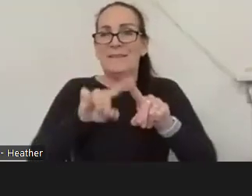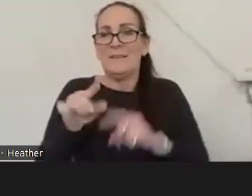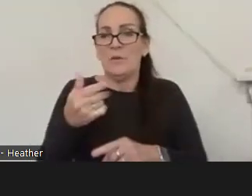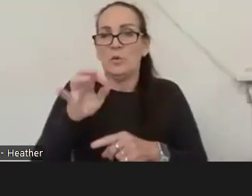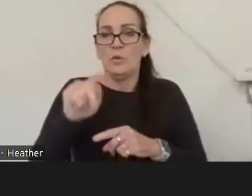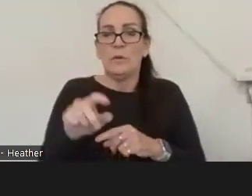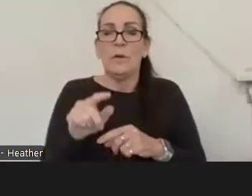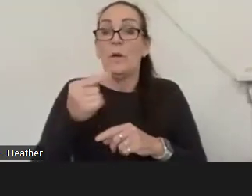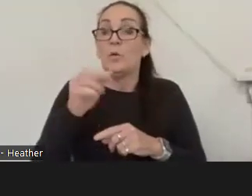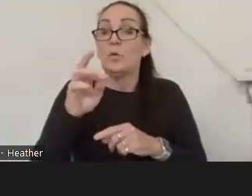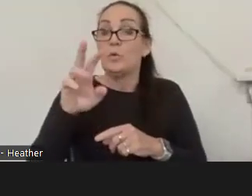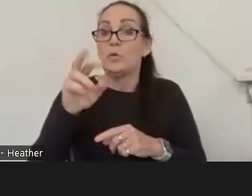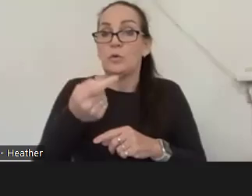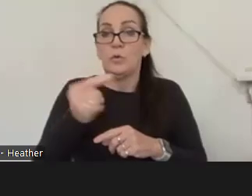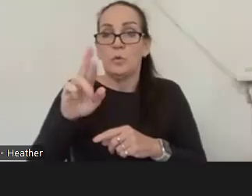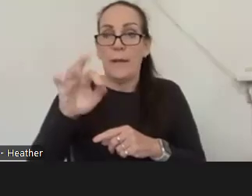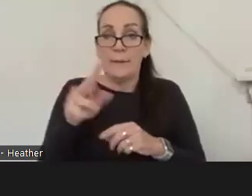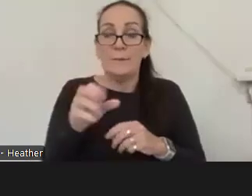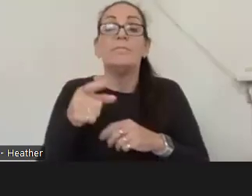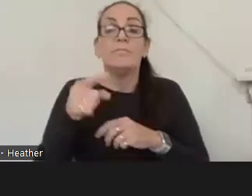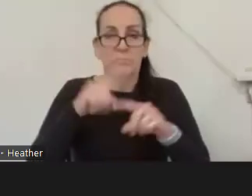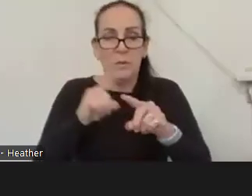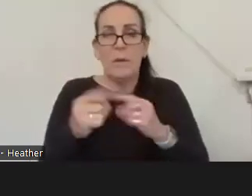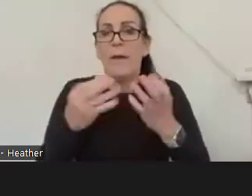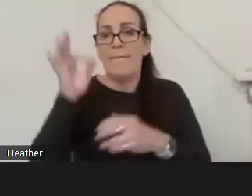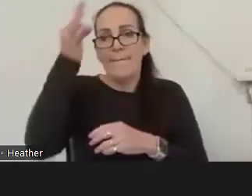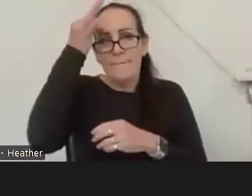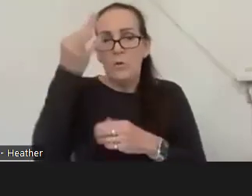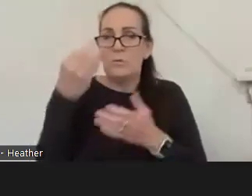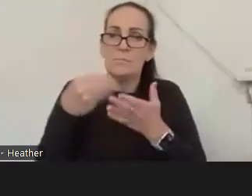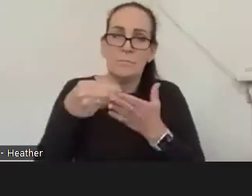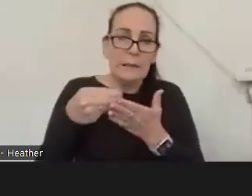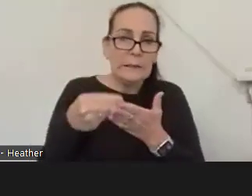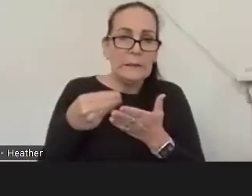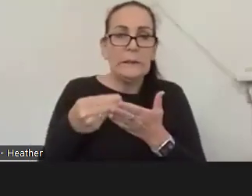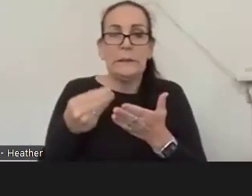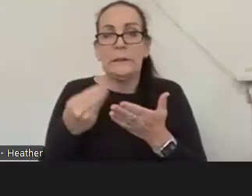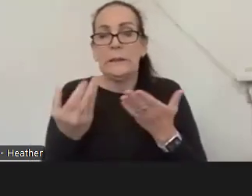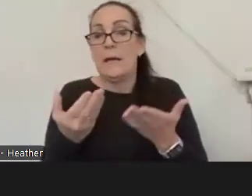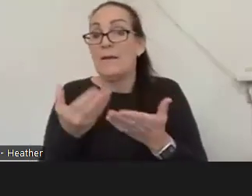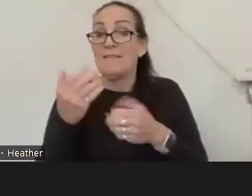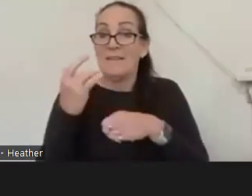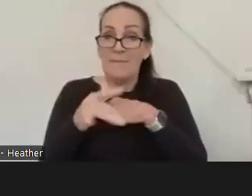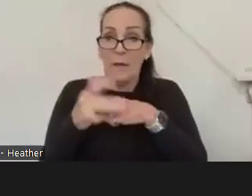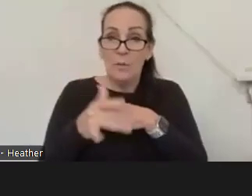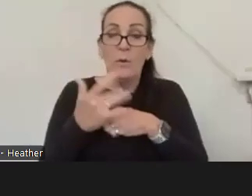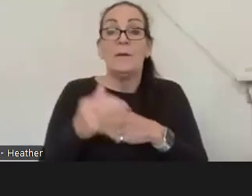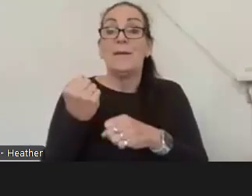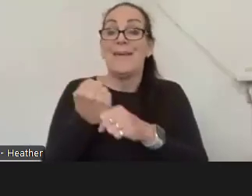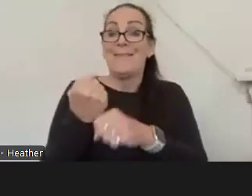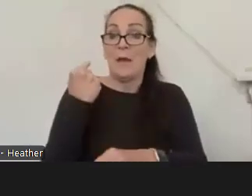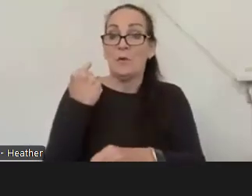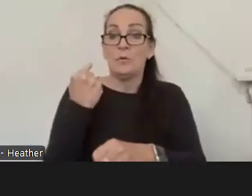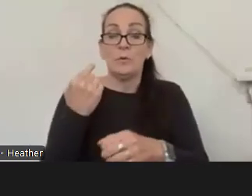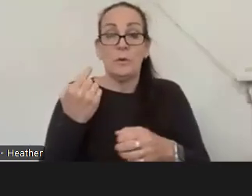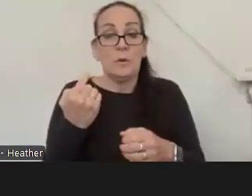they've been, or if there's federal dollars, additional federal dollars available. Last year, I will tell you, was